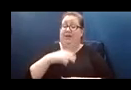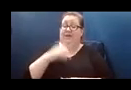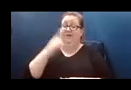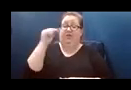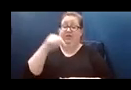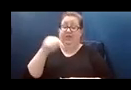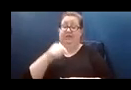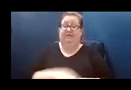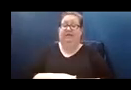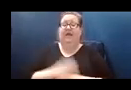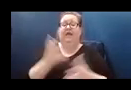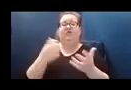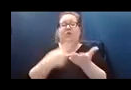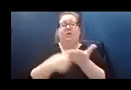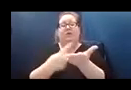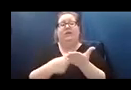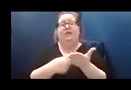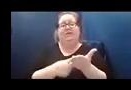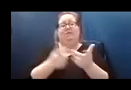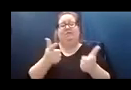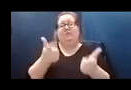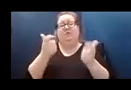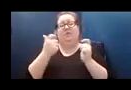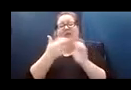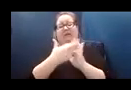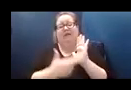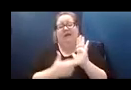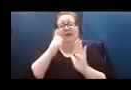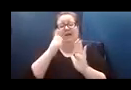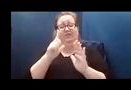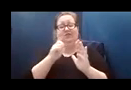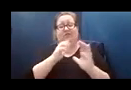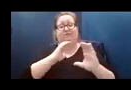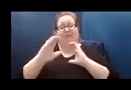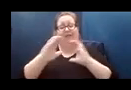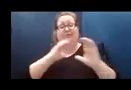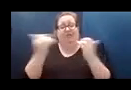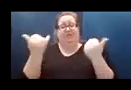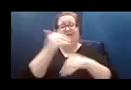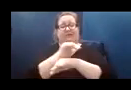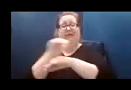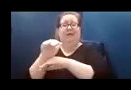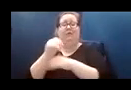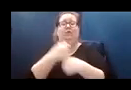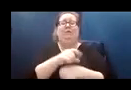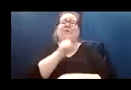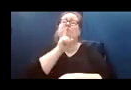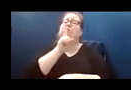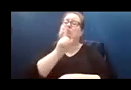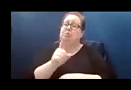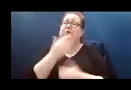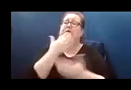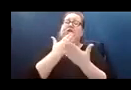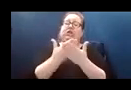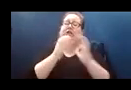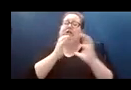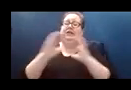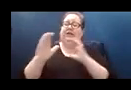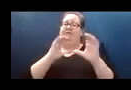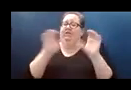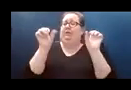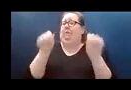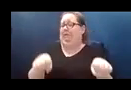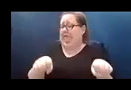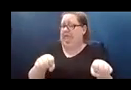Just wanted to go over some quick guidelines to guide our conversation tonight to make sure we have as good a conversation as